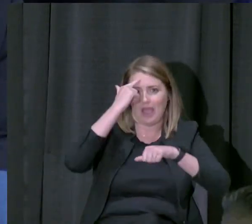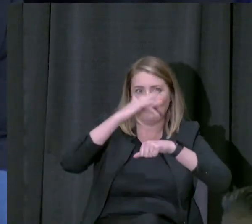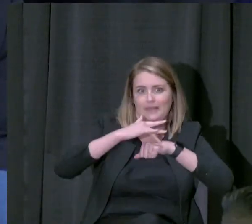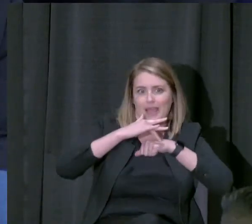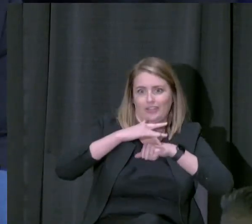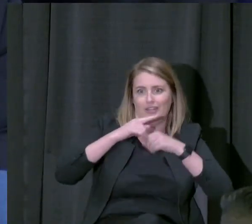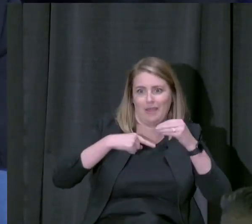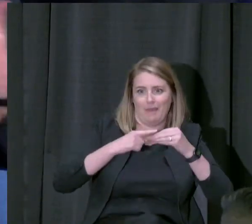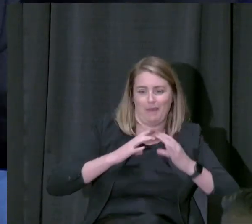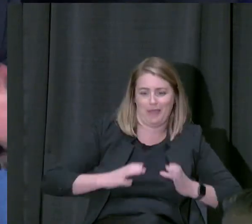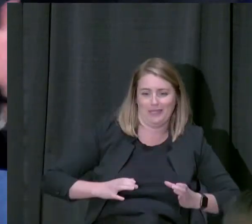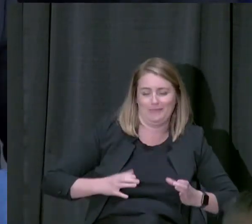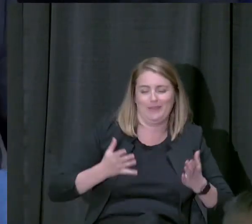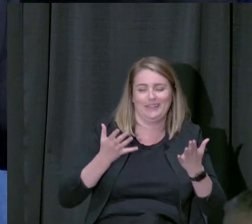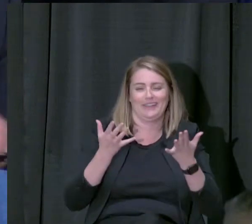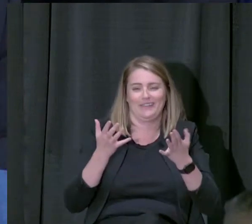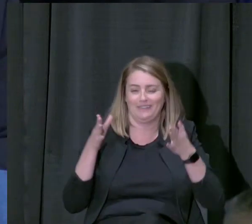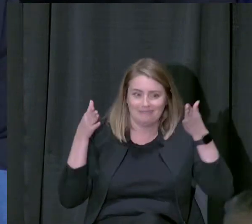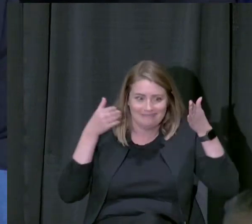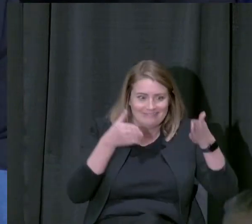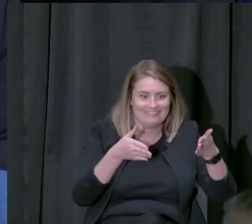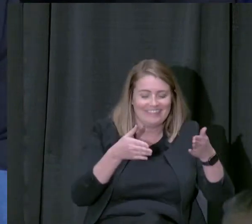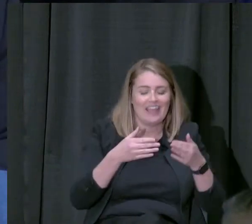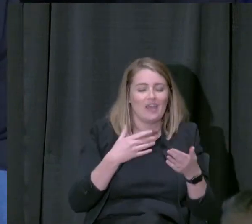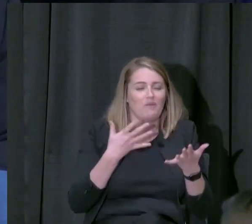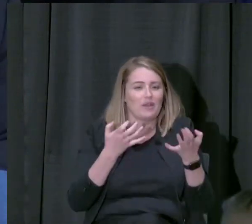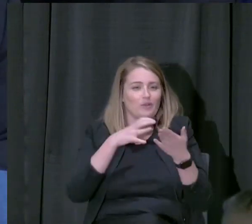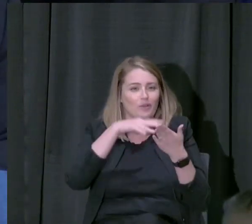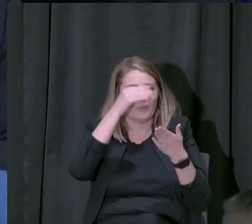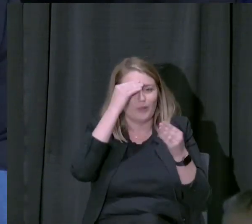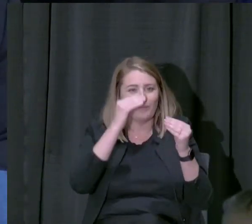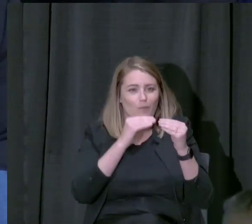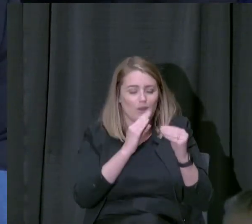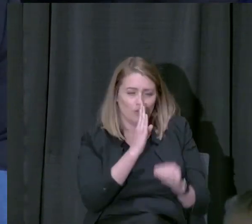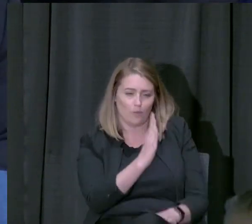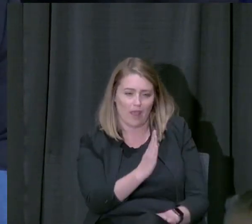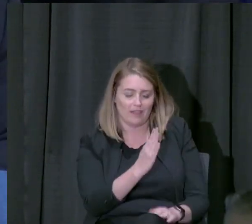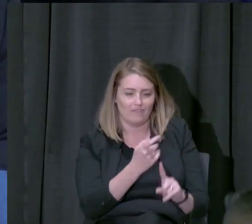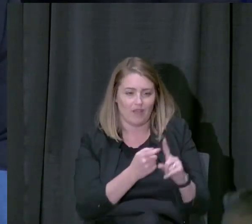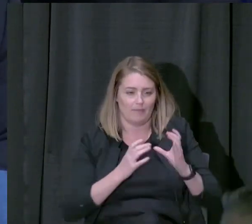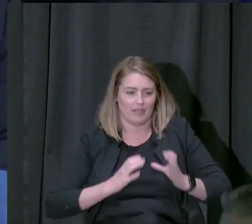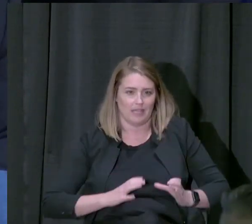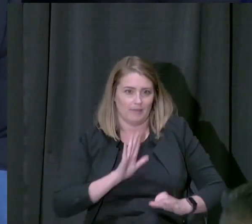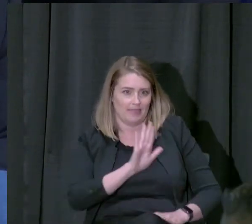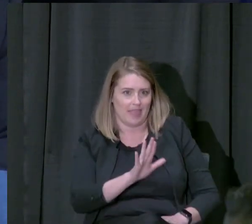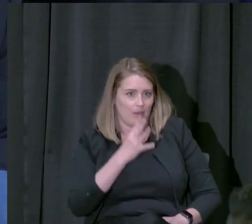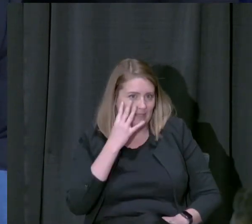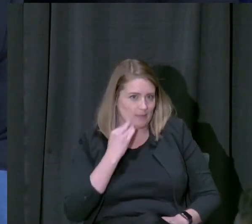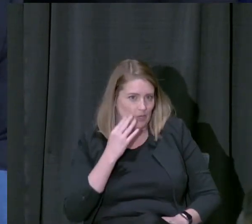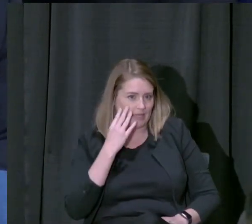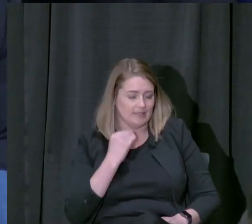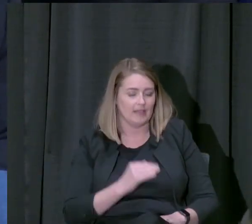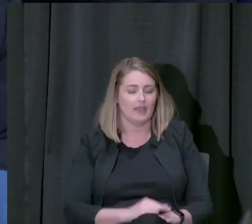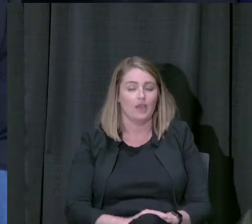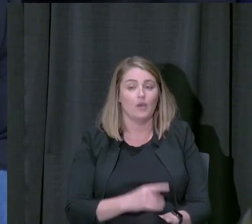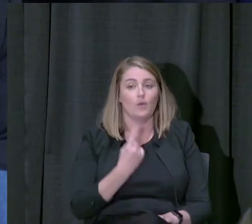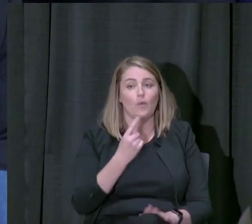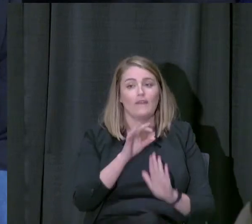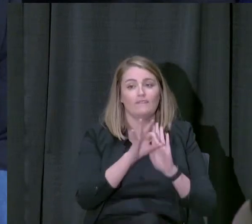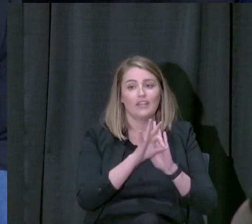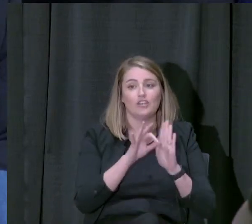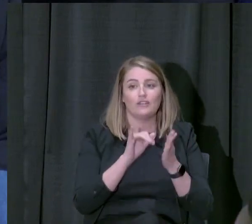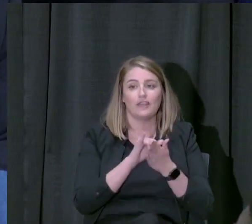and wanting to continuously learn more directly from the customer experience. There is one feature